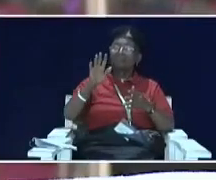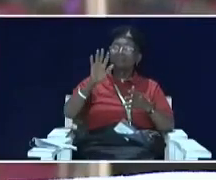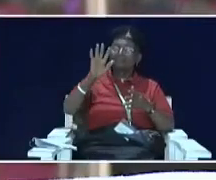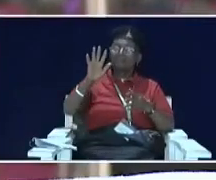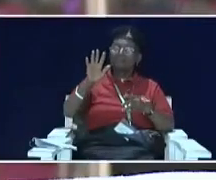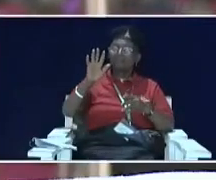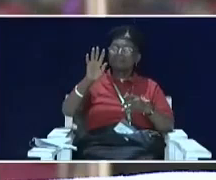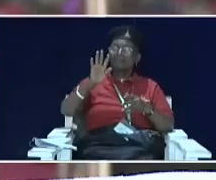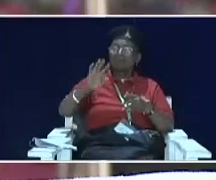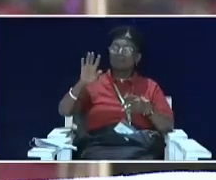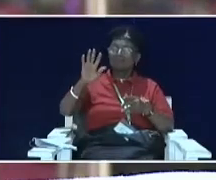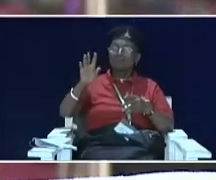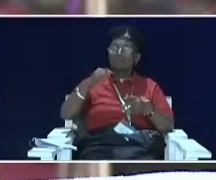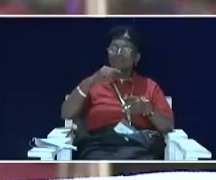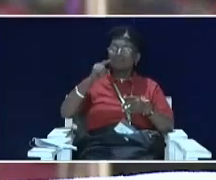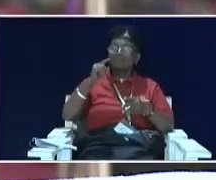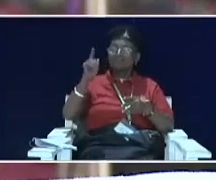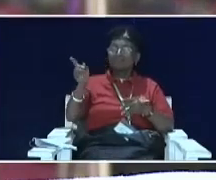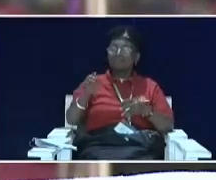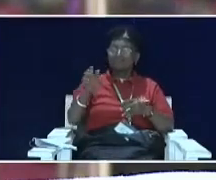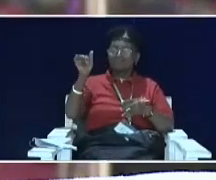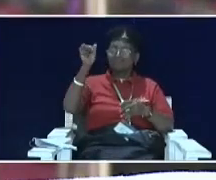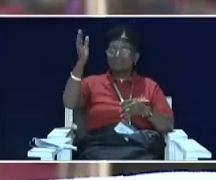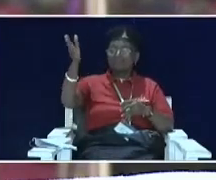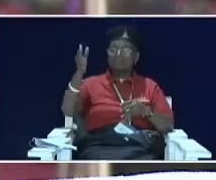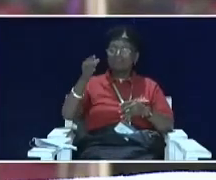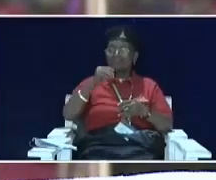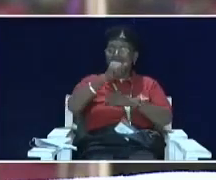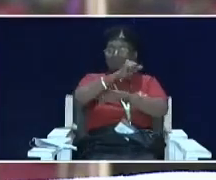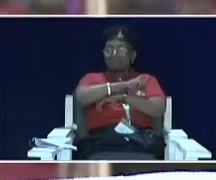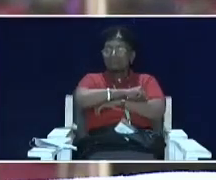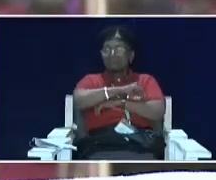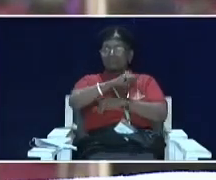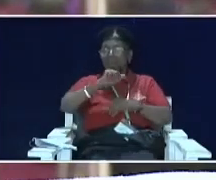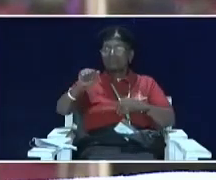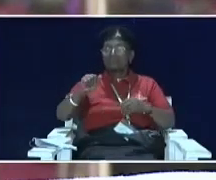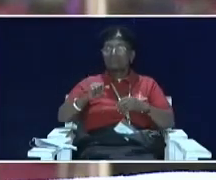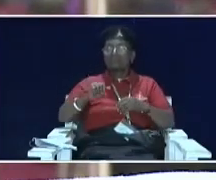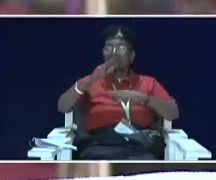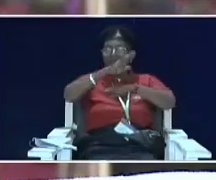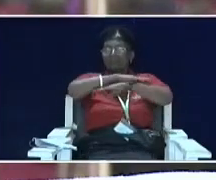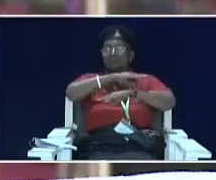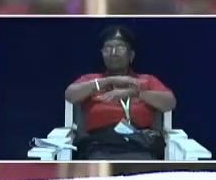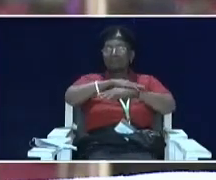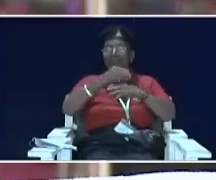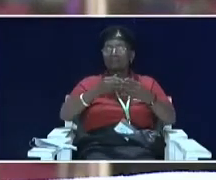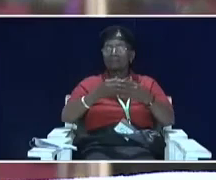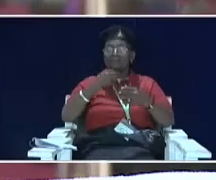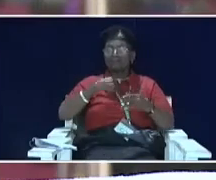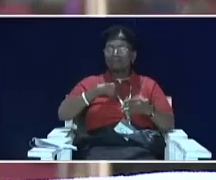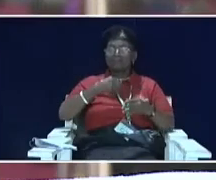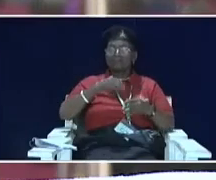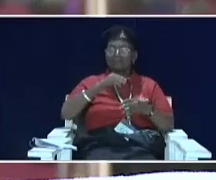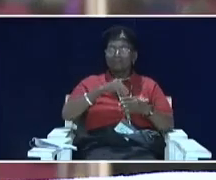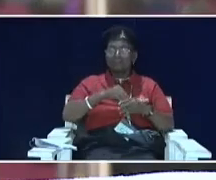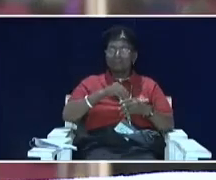Thou preparest a table before me in the presence of my